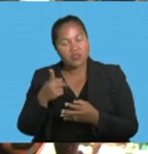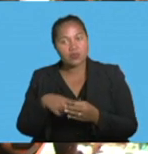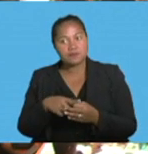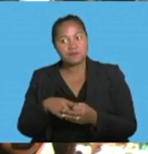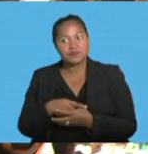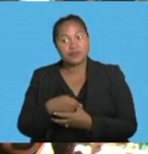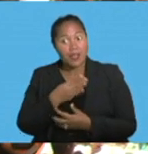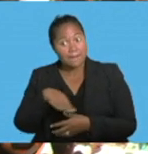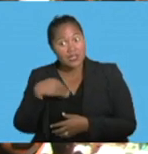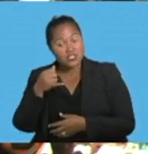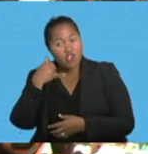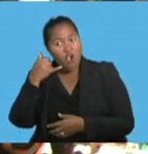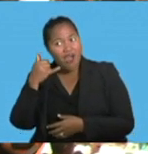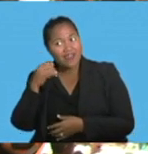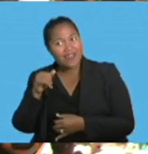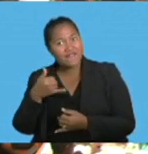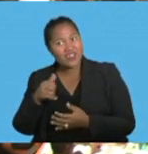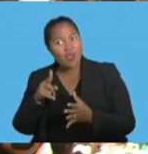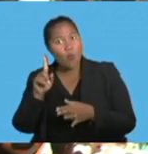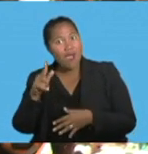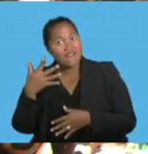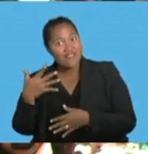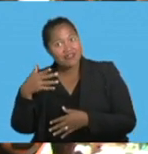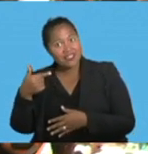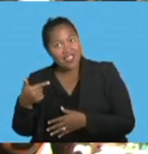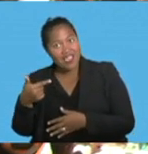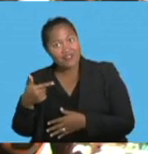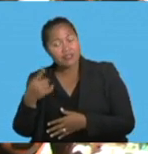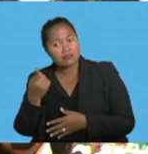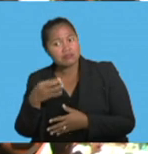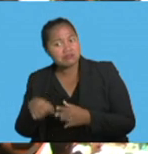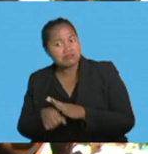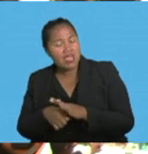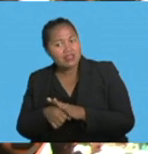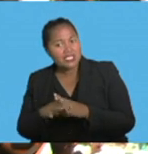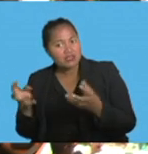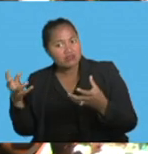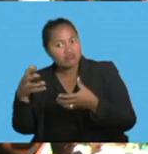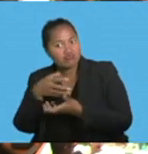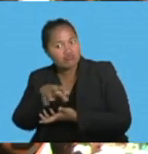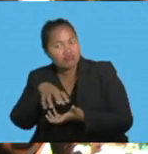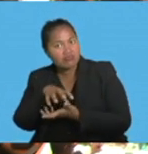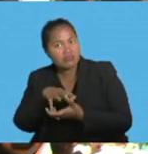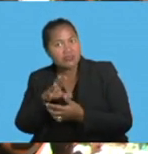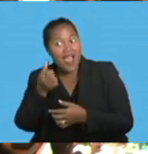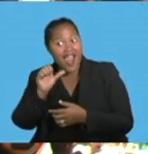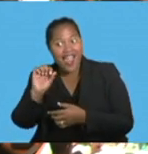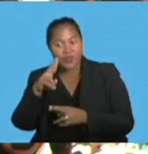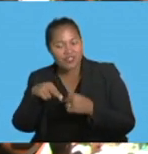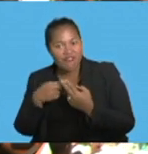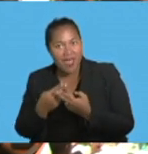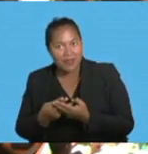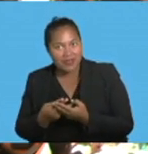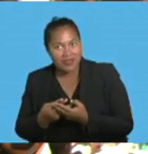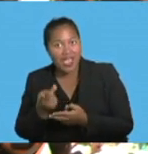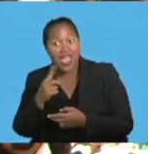call toll-free 157 is an essential patient engagement tool and allows the patient, the family, and